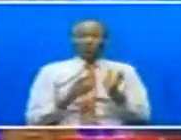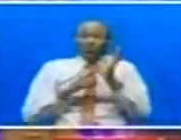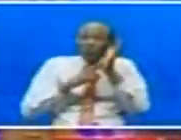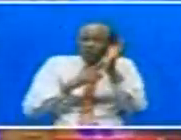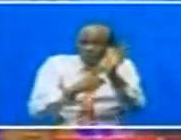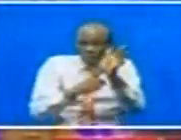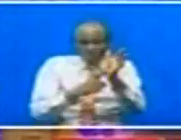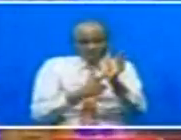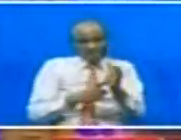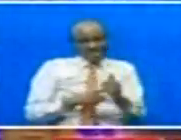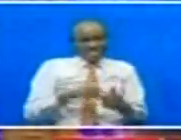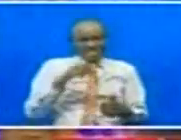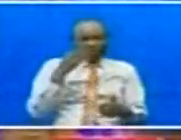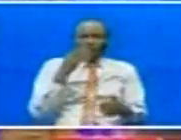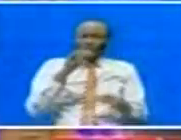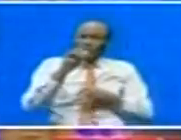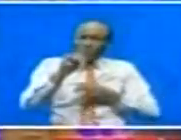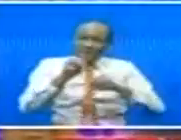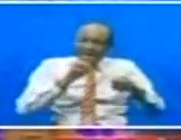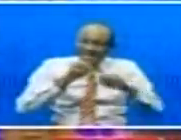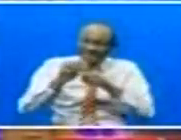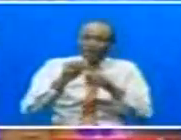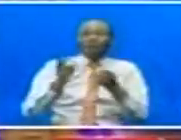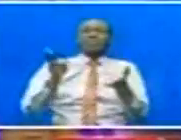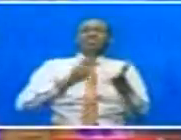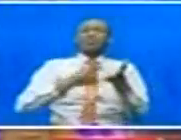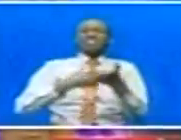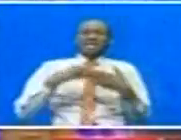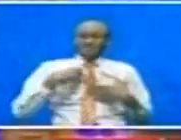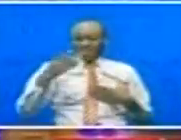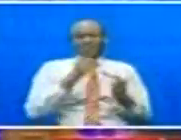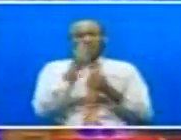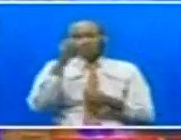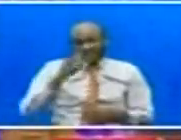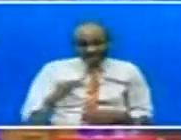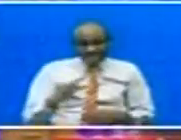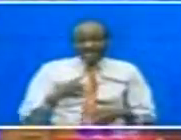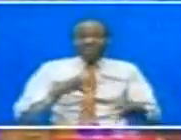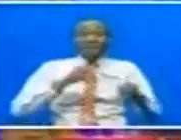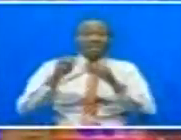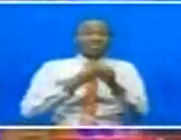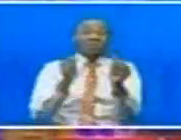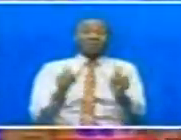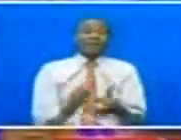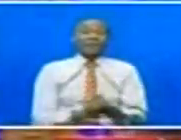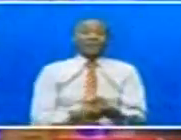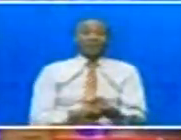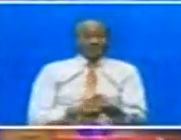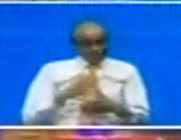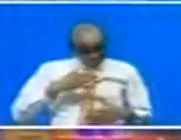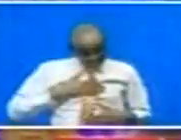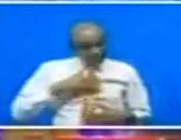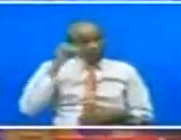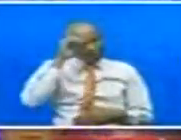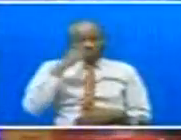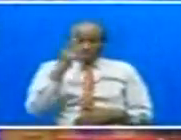capacity of management of the resources they already have. That I have not seen. So in my opinion, before